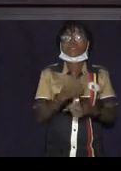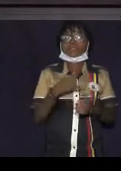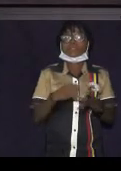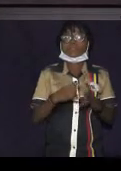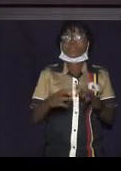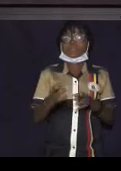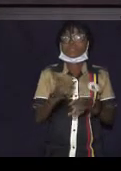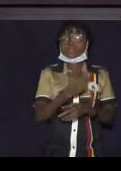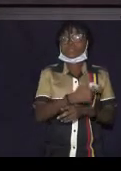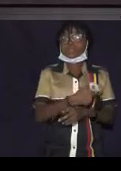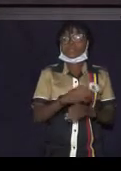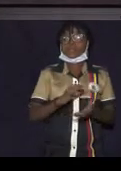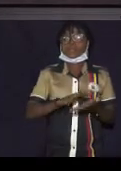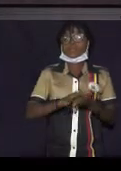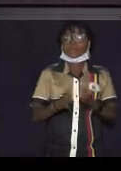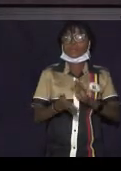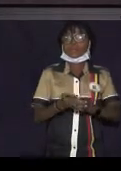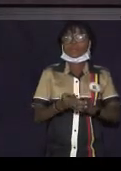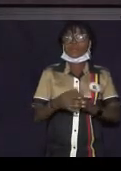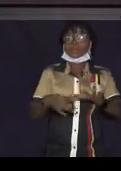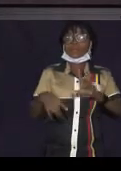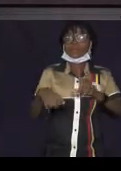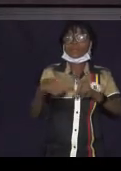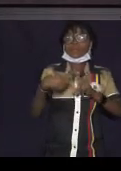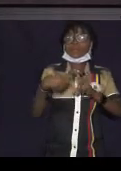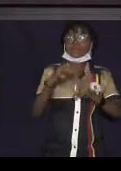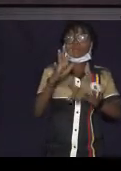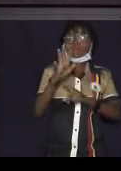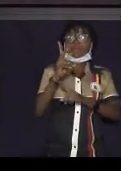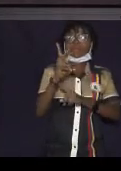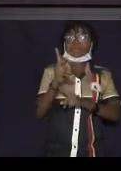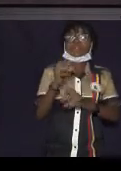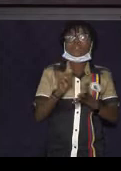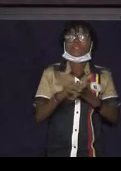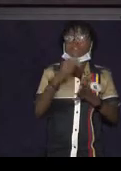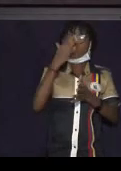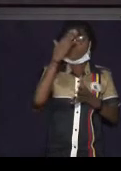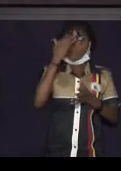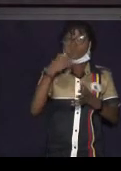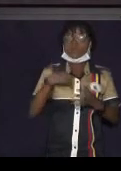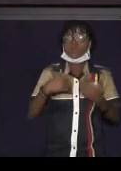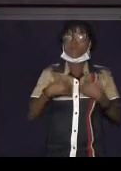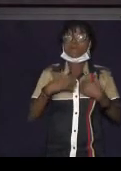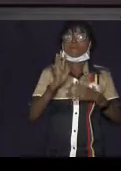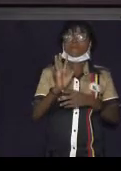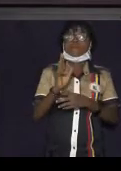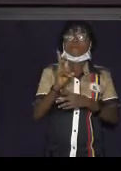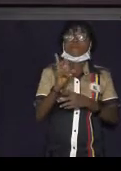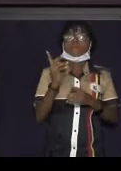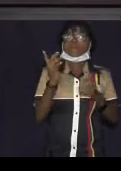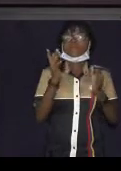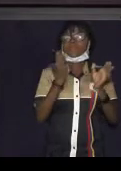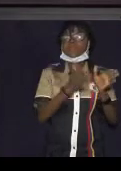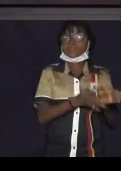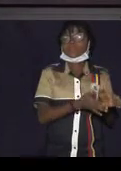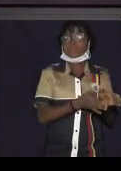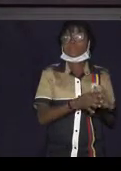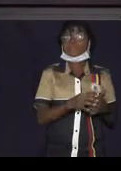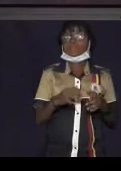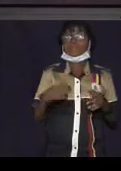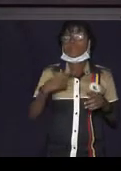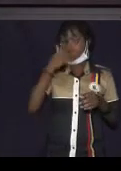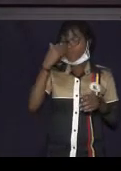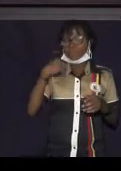left and it becomes positive 5k. And that is why we have 5k here. I just didn't put the plus because we don't